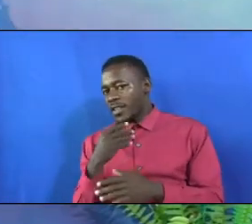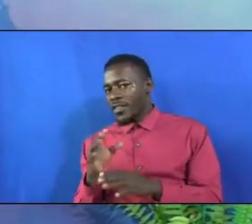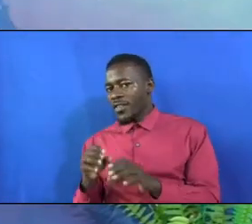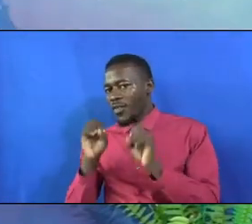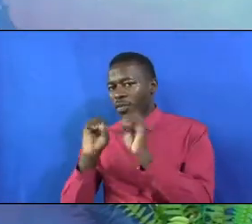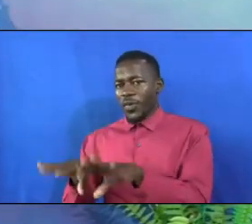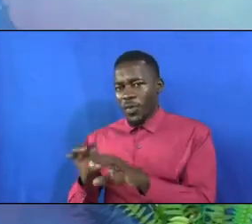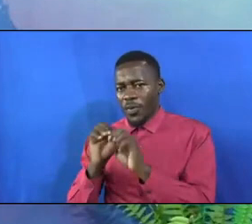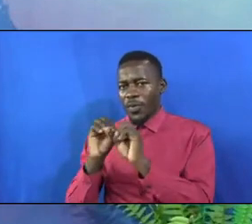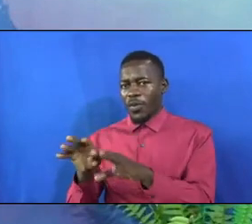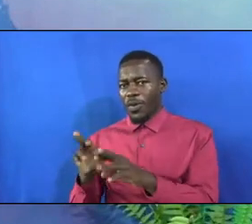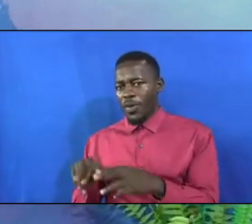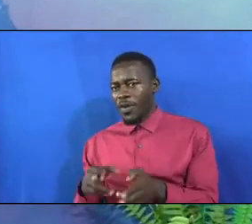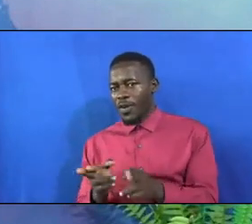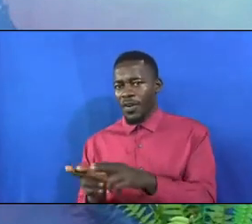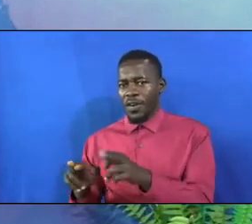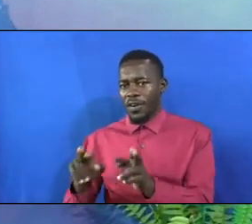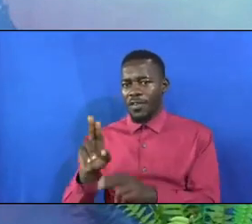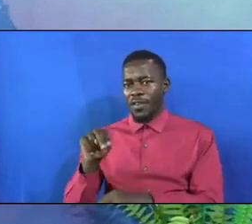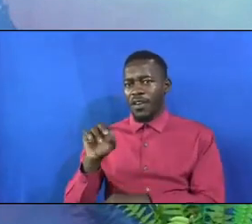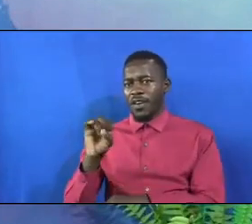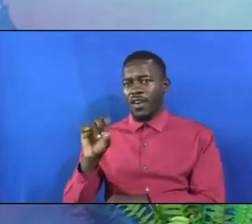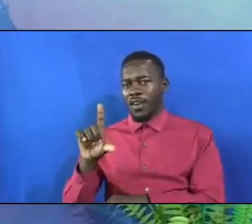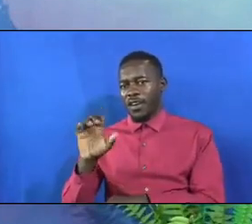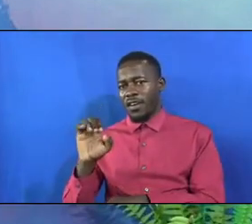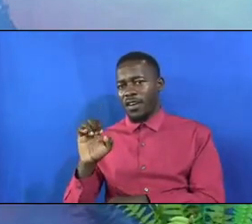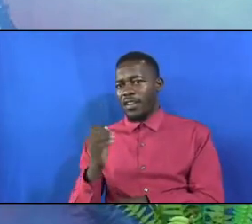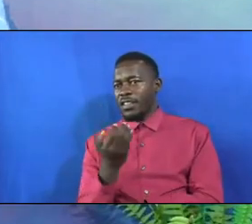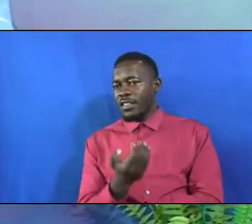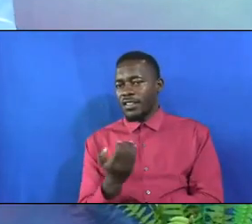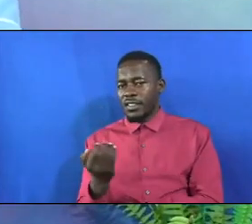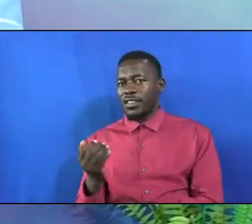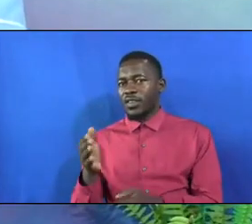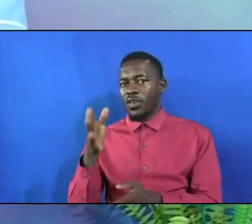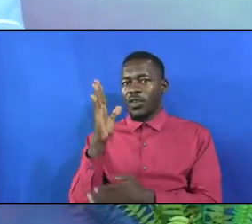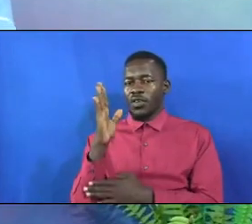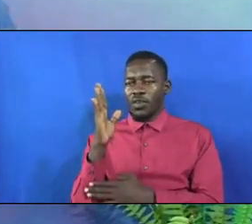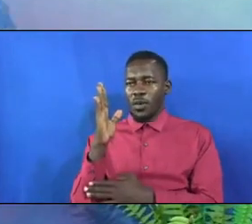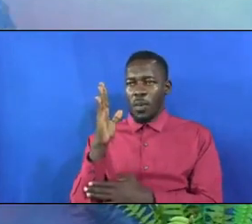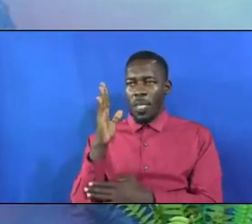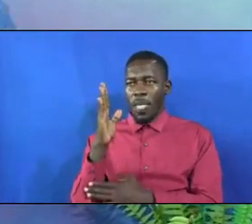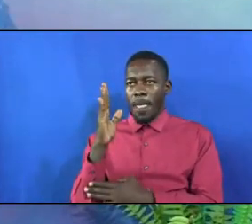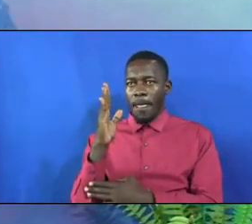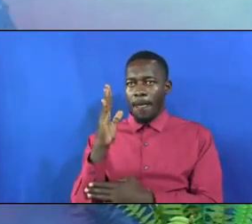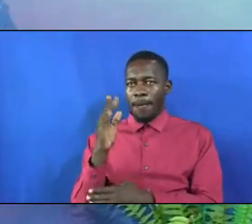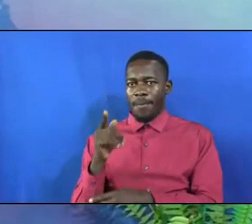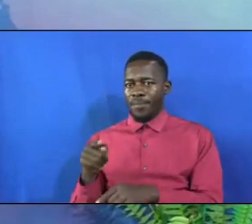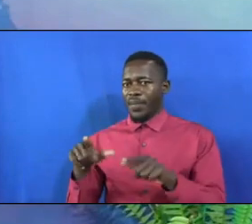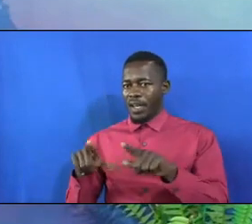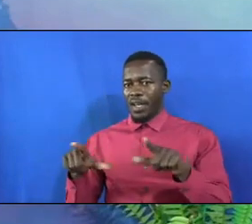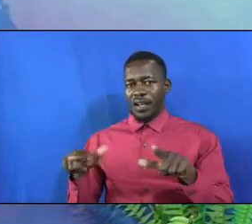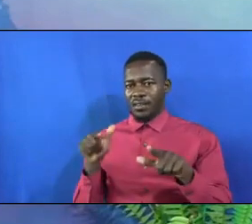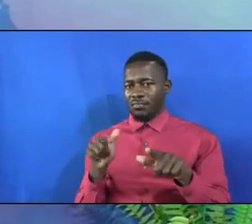the river Nile. And children of God, this plan